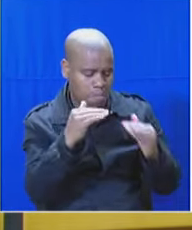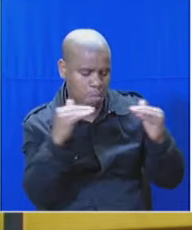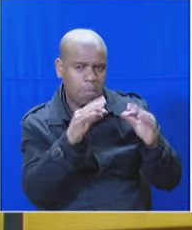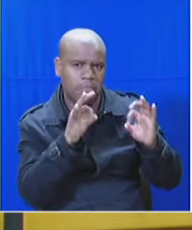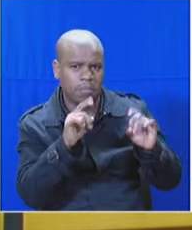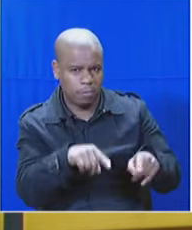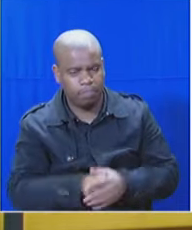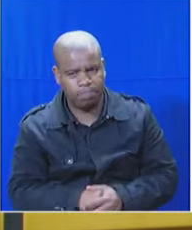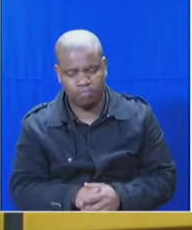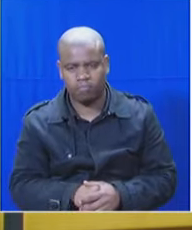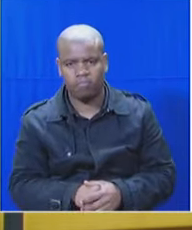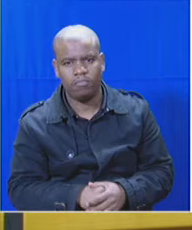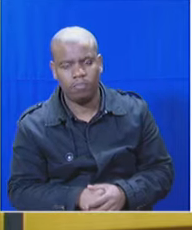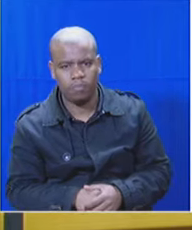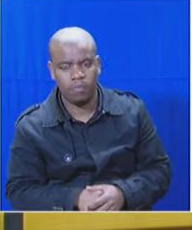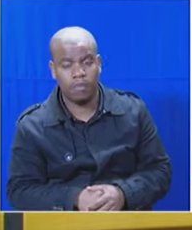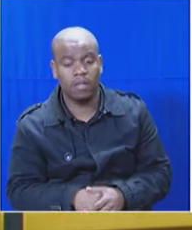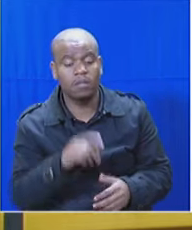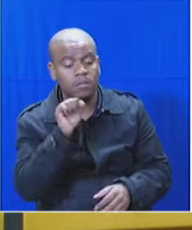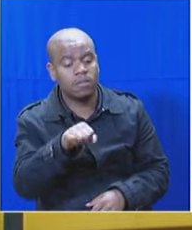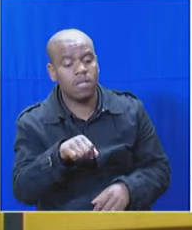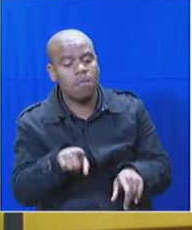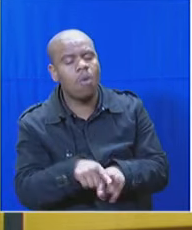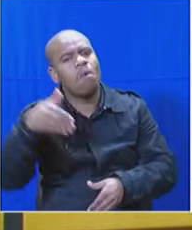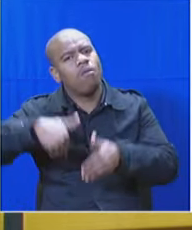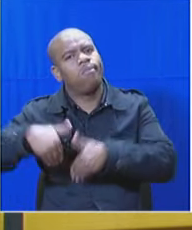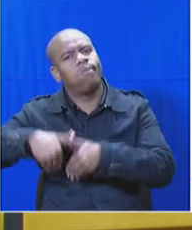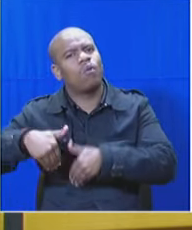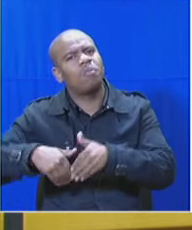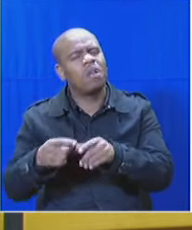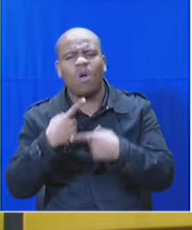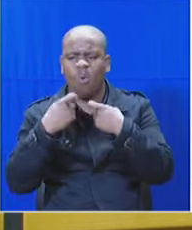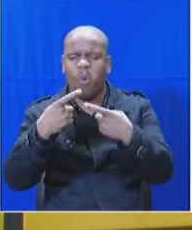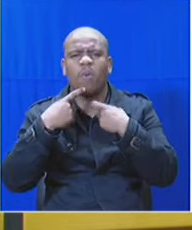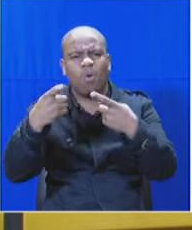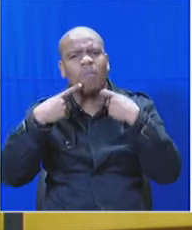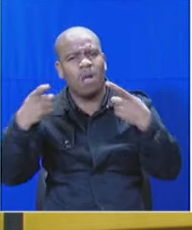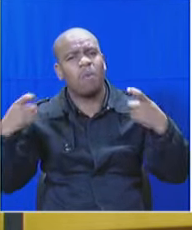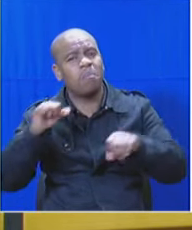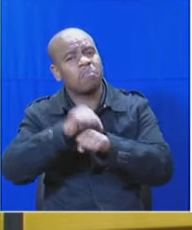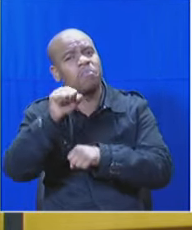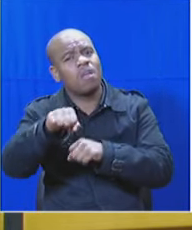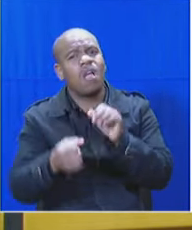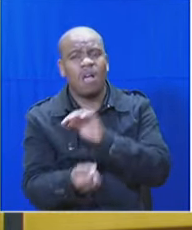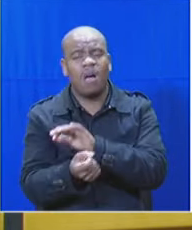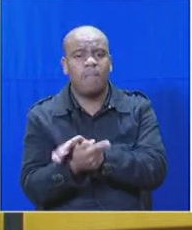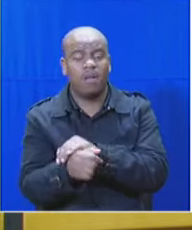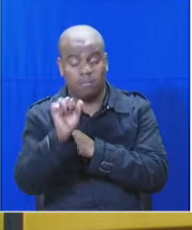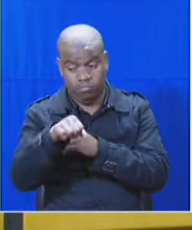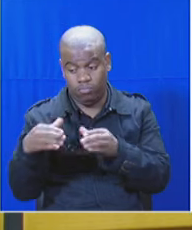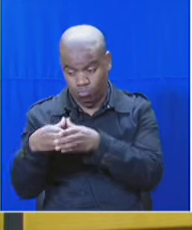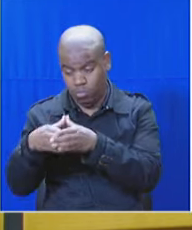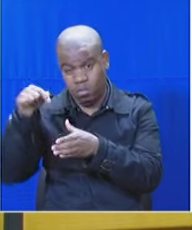But also, there have been cries about corruption, cries about corruption, cries about corruption. Indeed, it is the